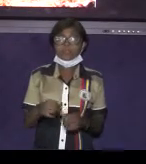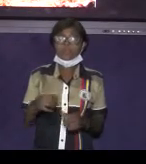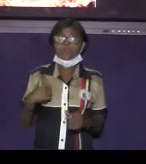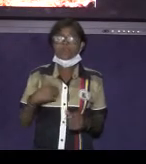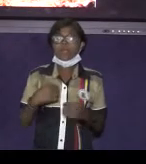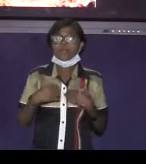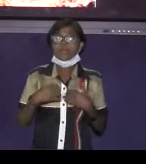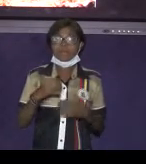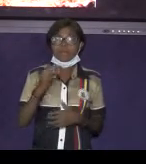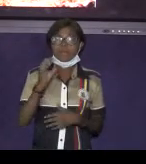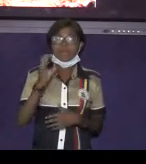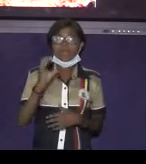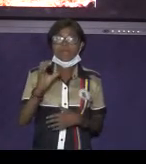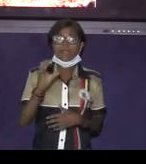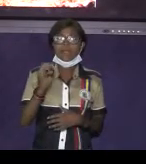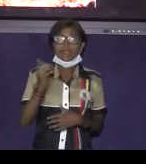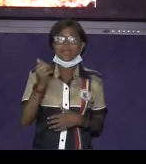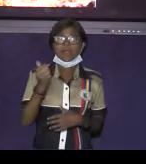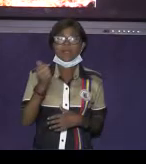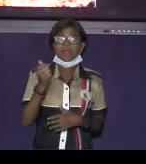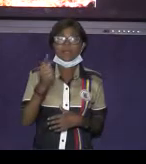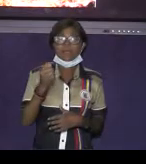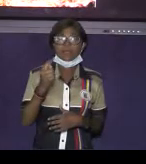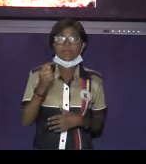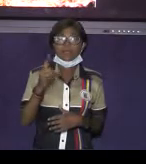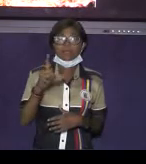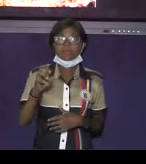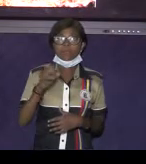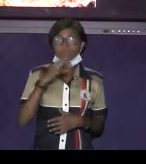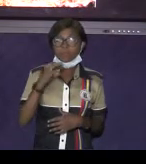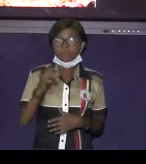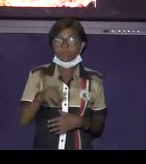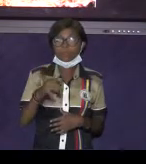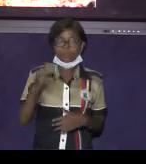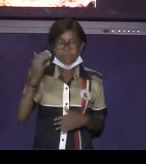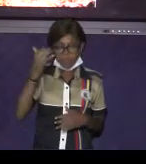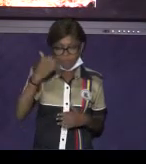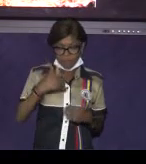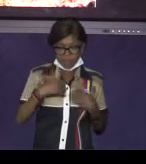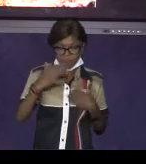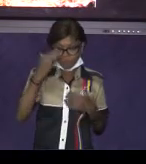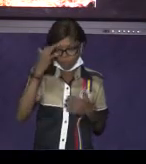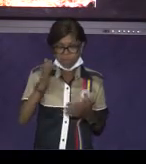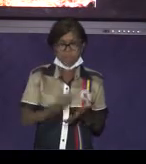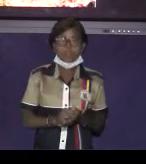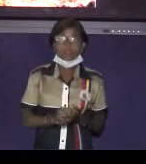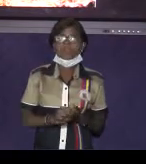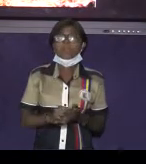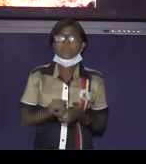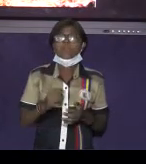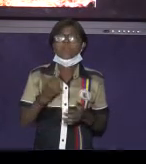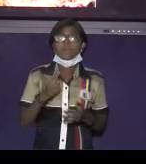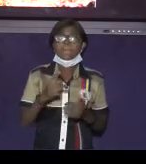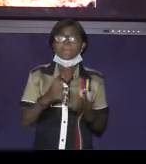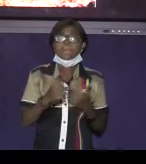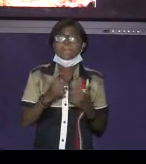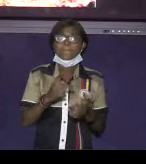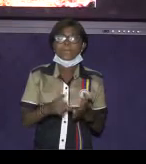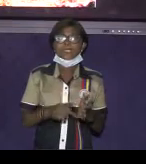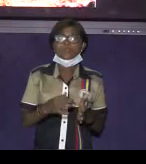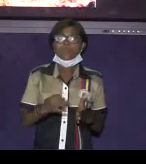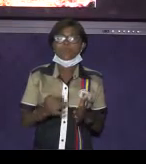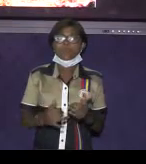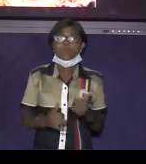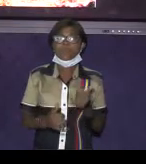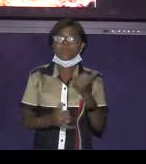have cattle. I think now when I mention cattle, you should have know the part of the country I'm talking about. Is it